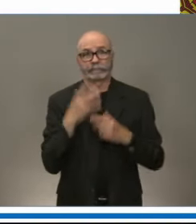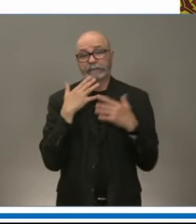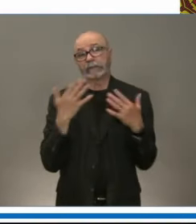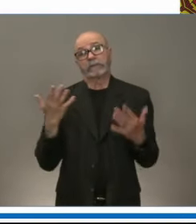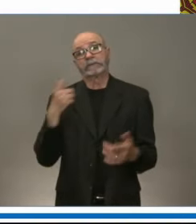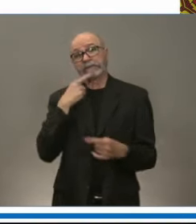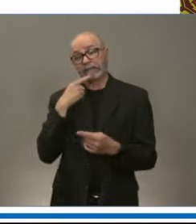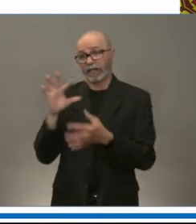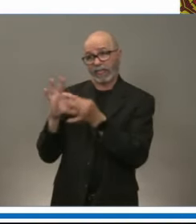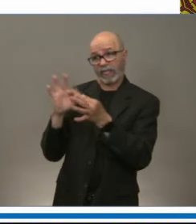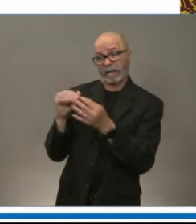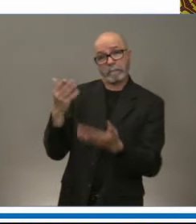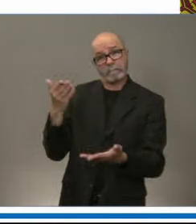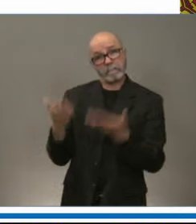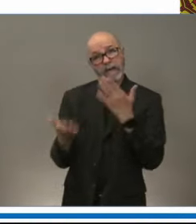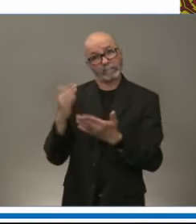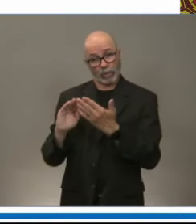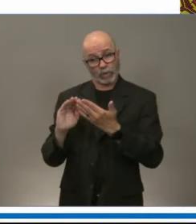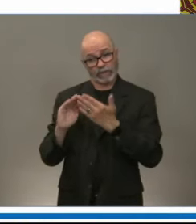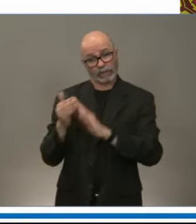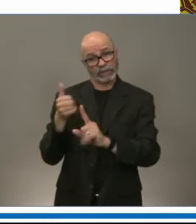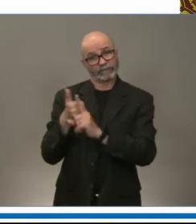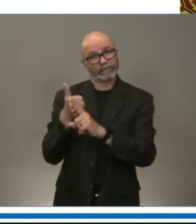is becoming more